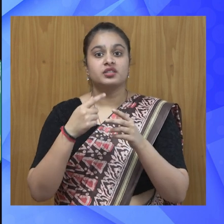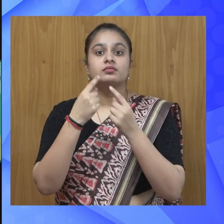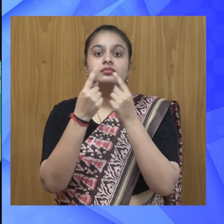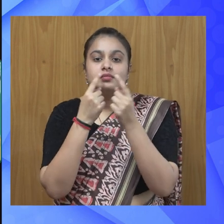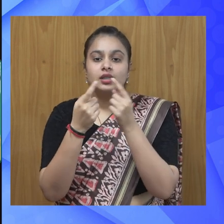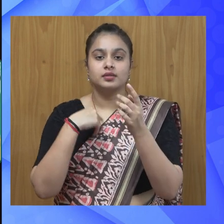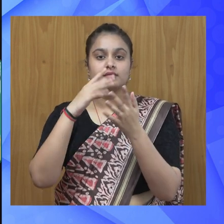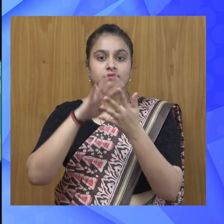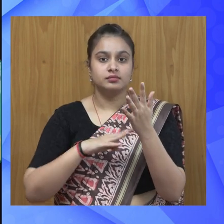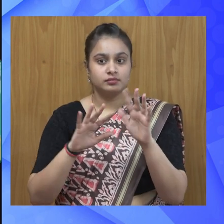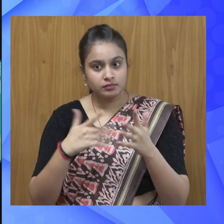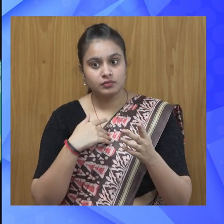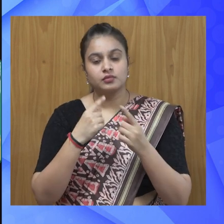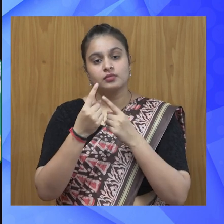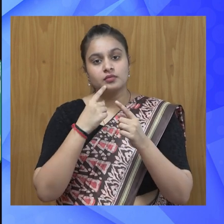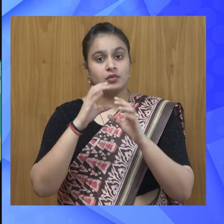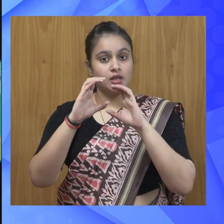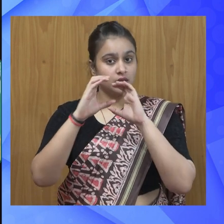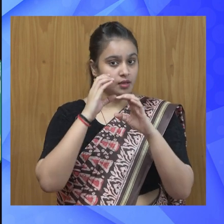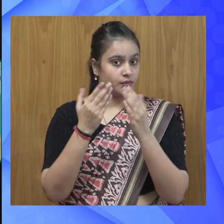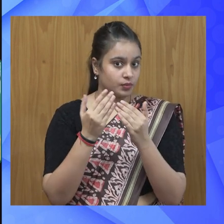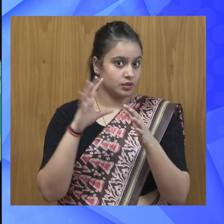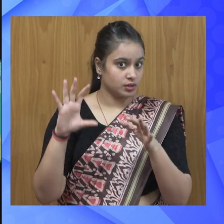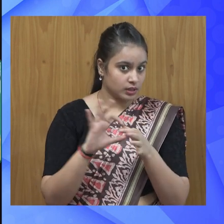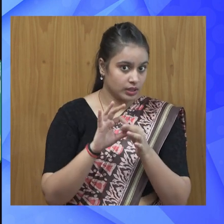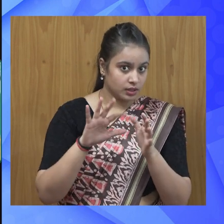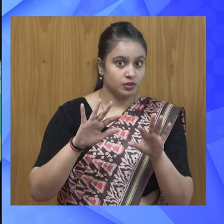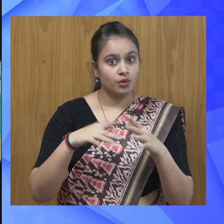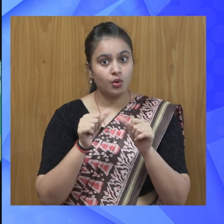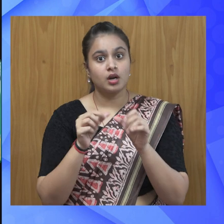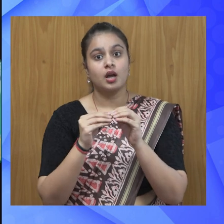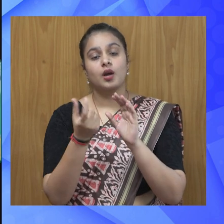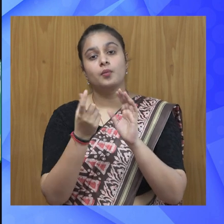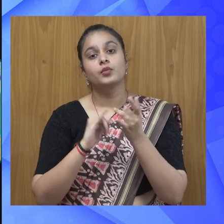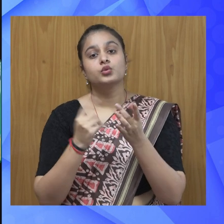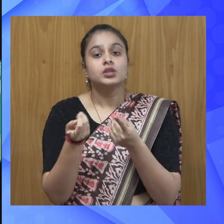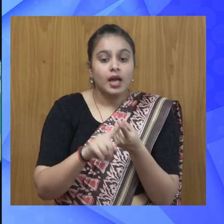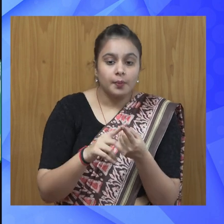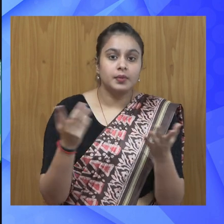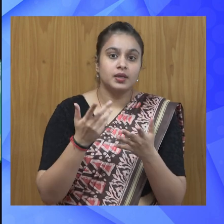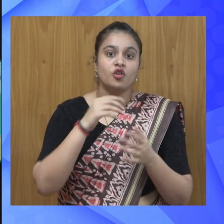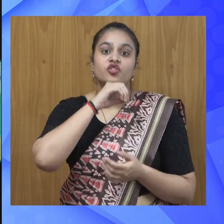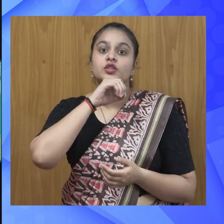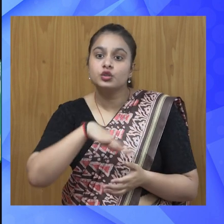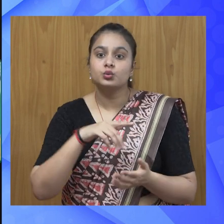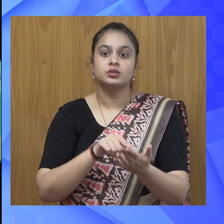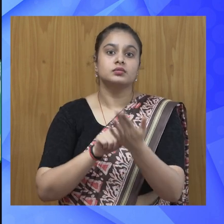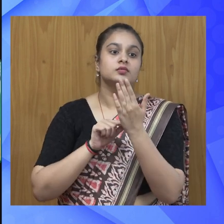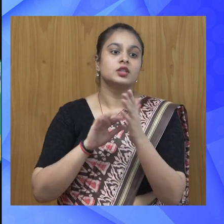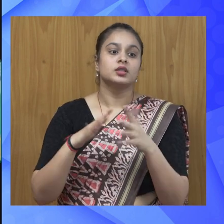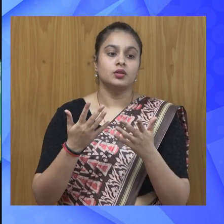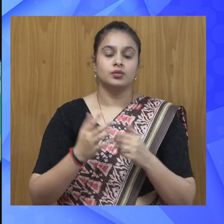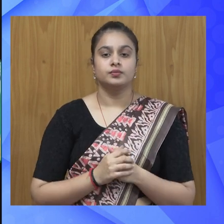applications where we can engage in conversations, how its abuse happens, and how it affects the youth and all of us.